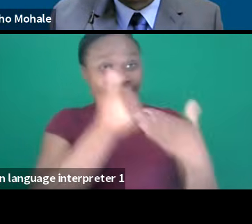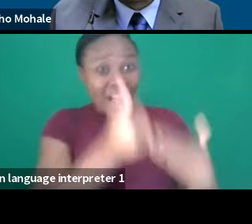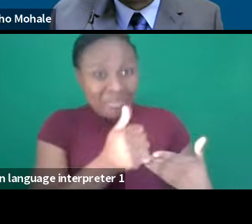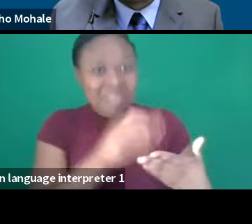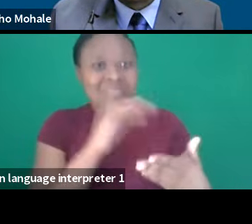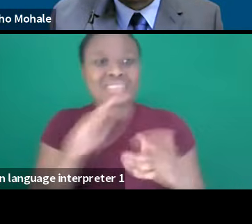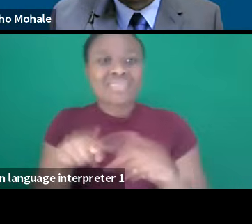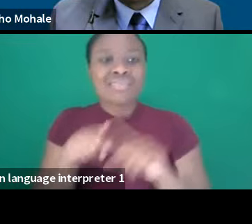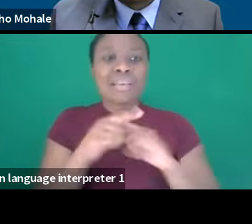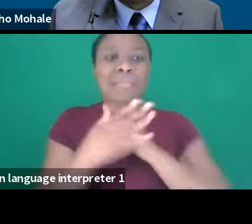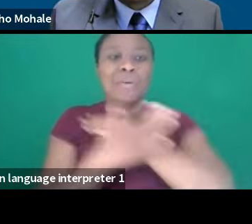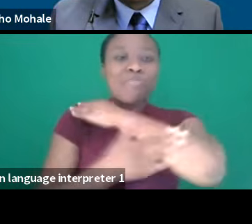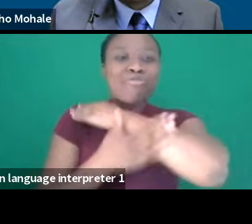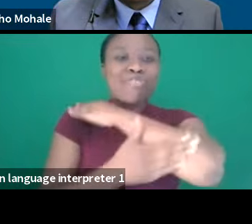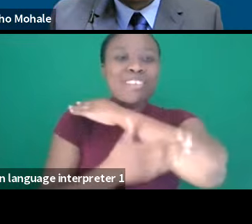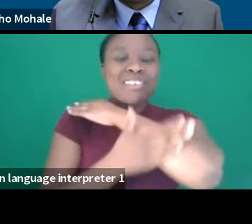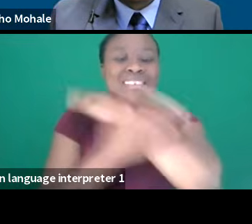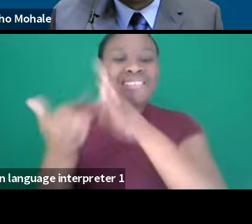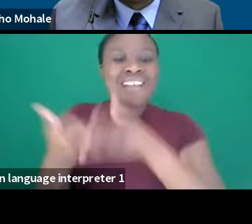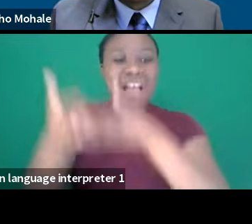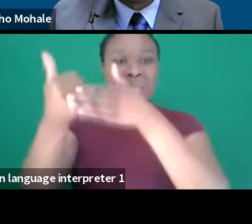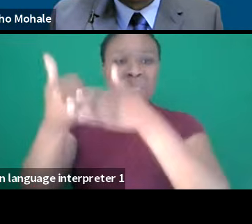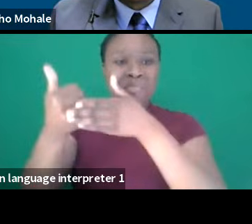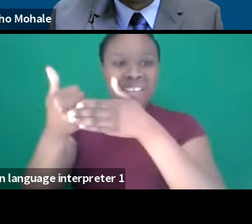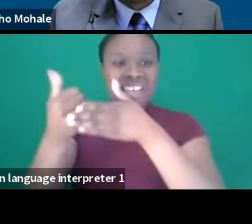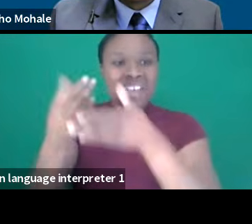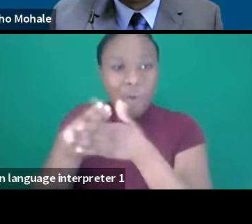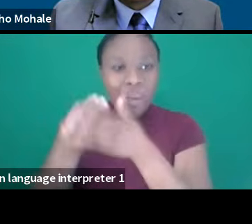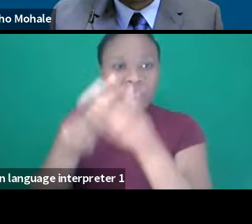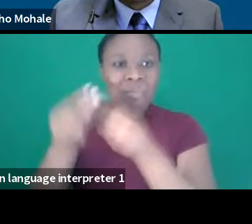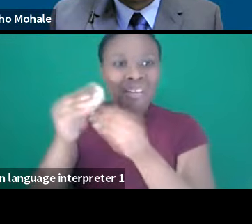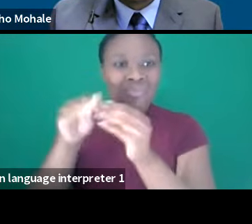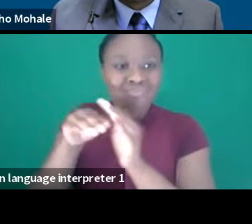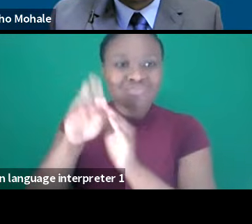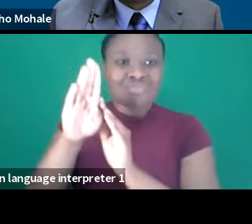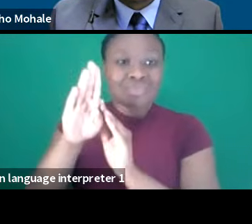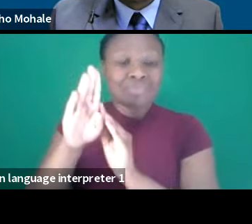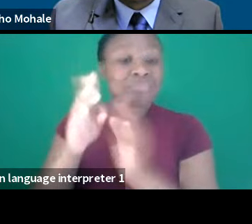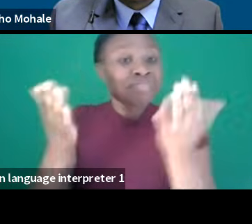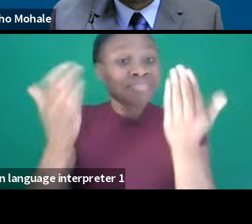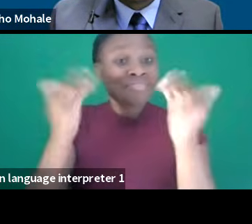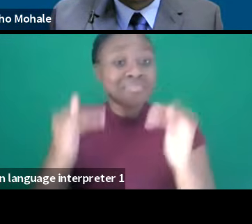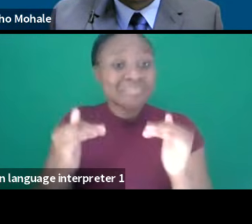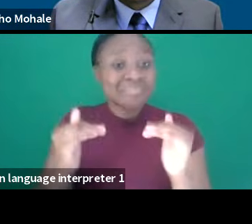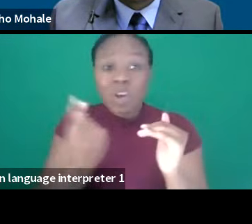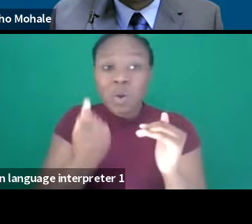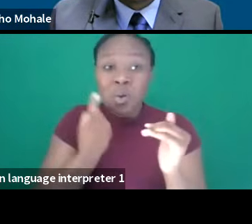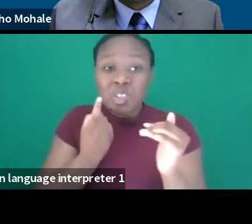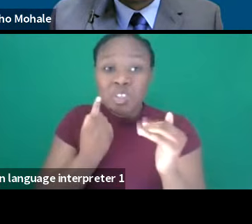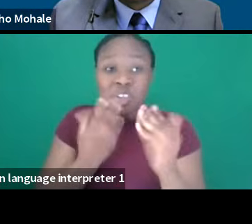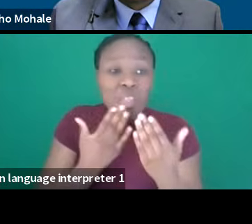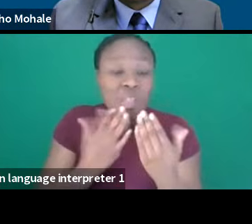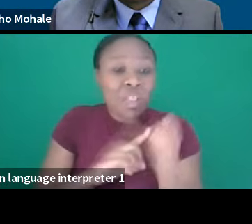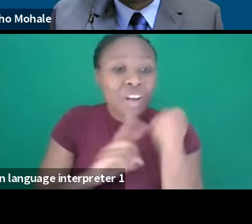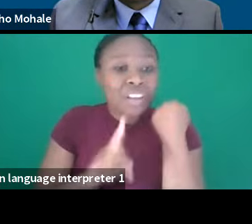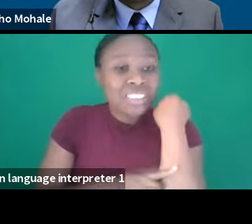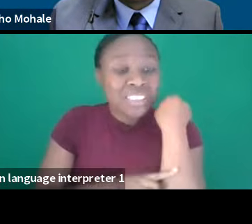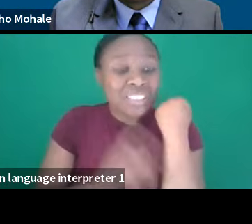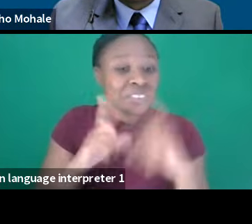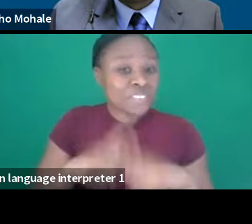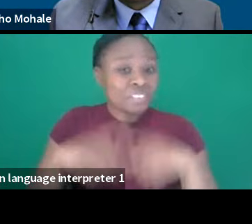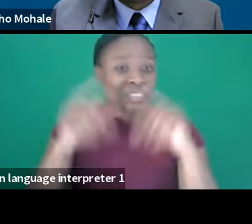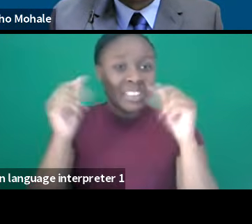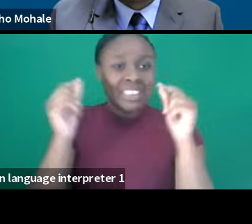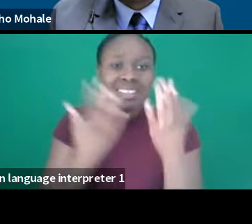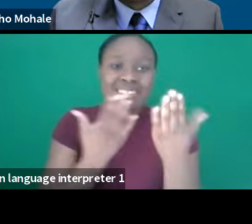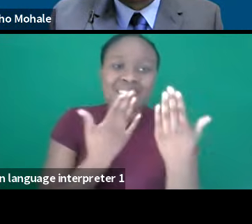want to be committed to serving you. That will be our last question. Thank you very much for all your inputs. I